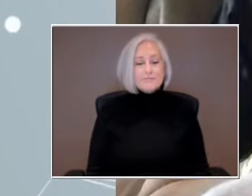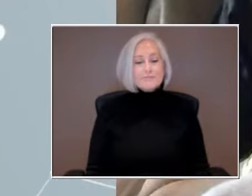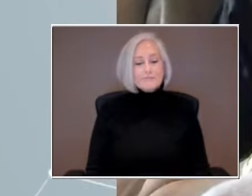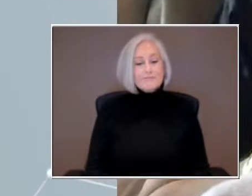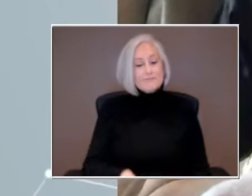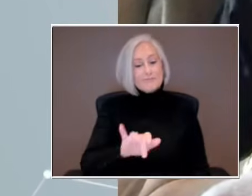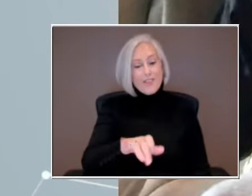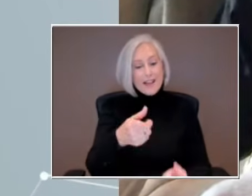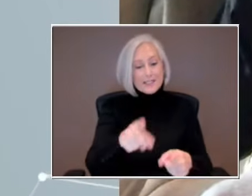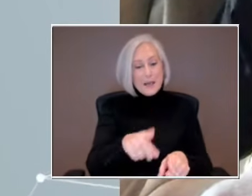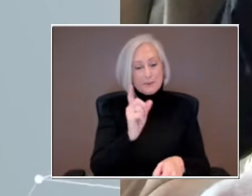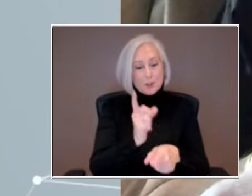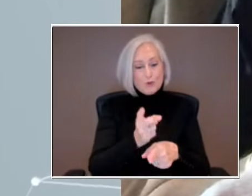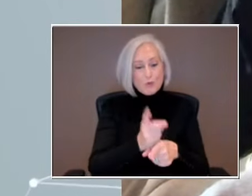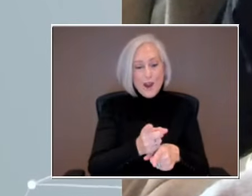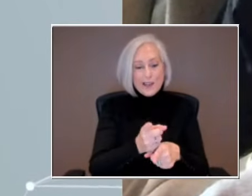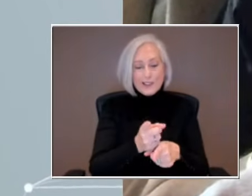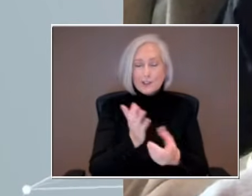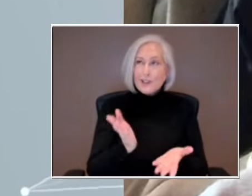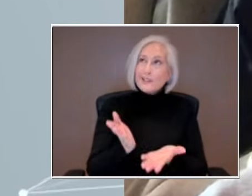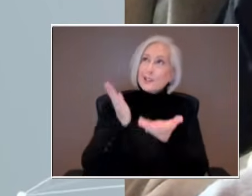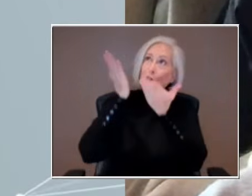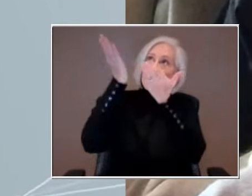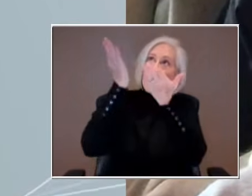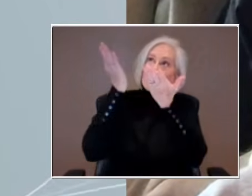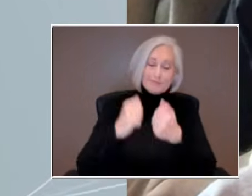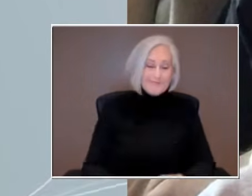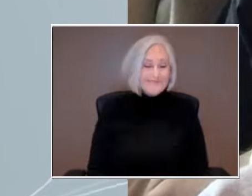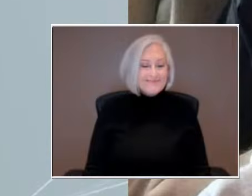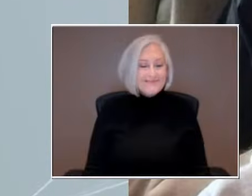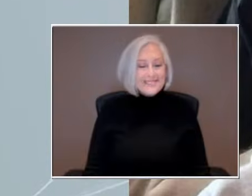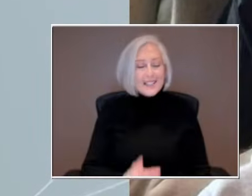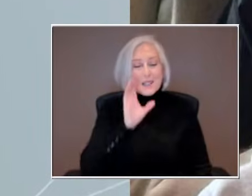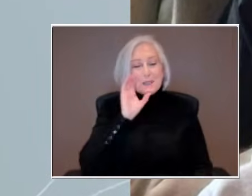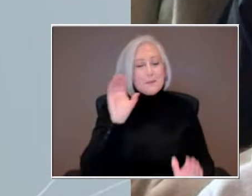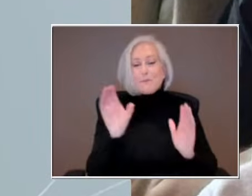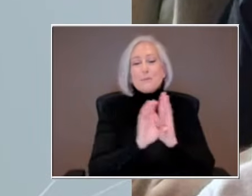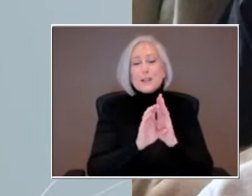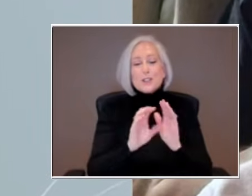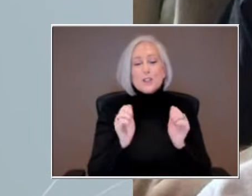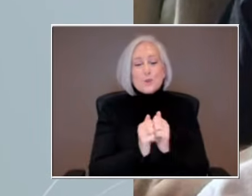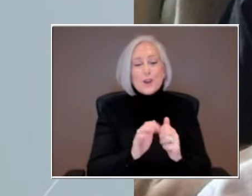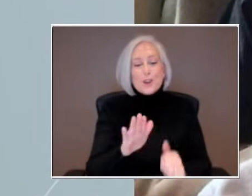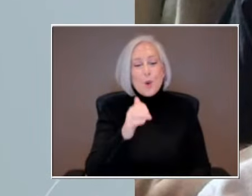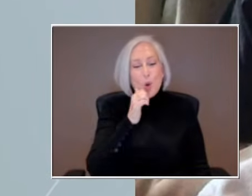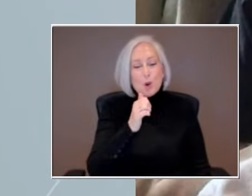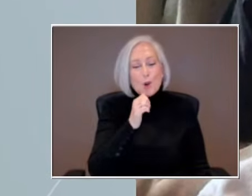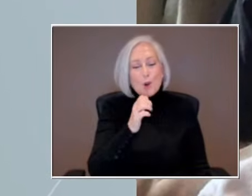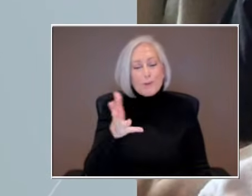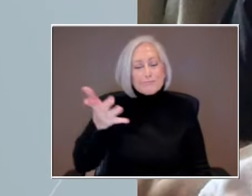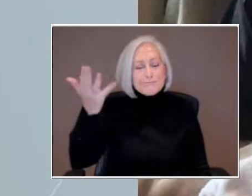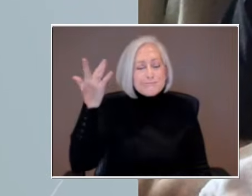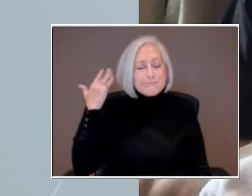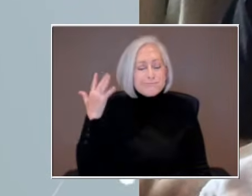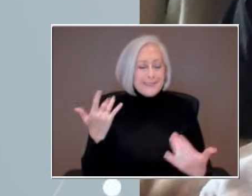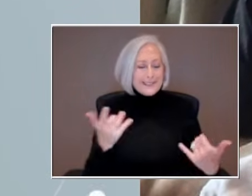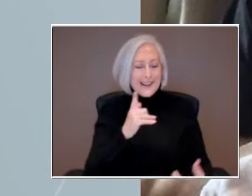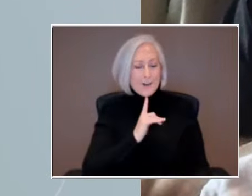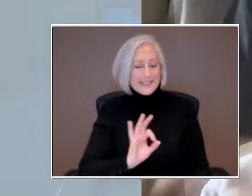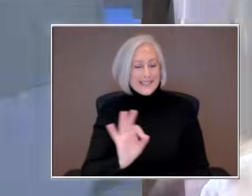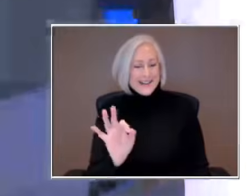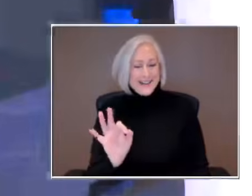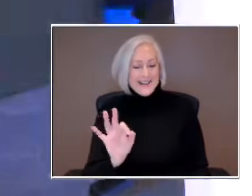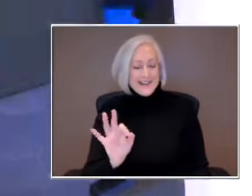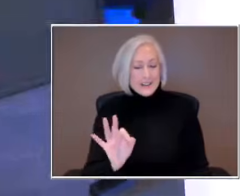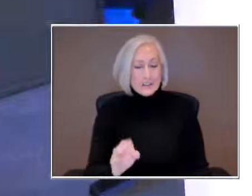Yep. And hand it over. And these pictures of you with your little girl, who's now 9, are just precious. When we talk about Jim's journey, the